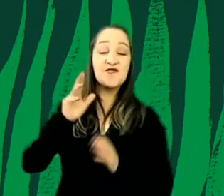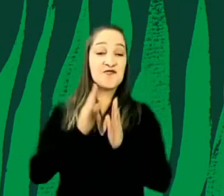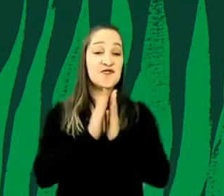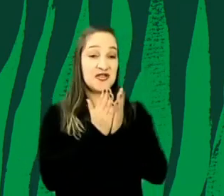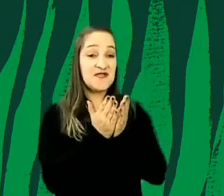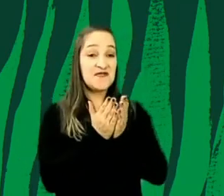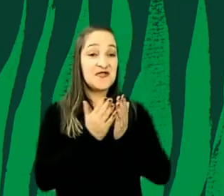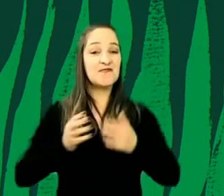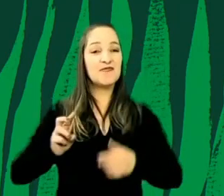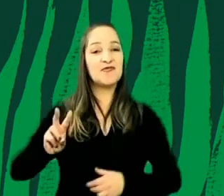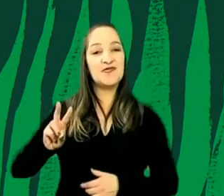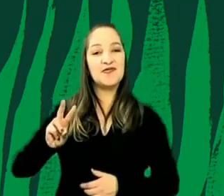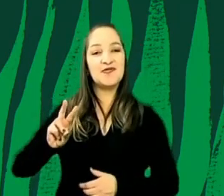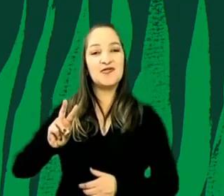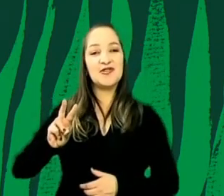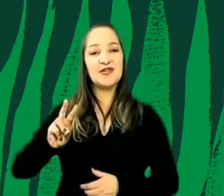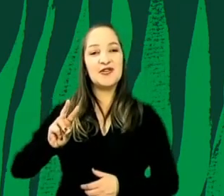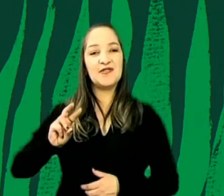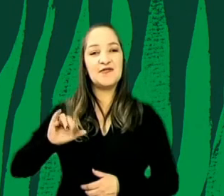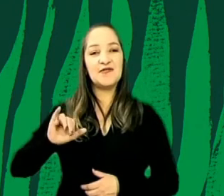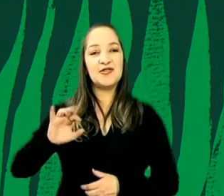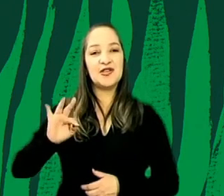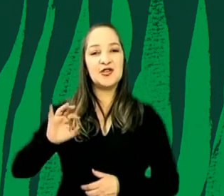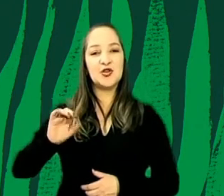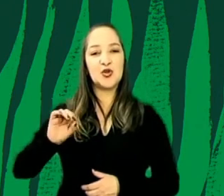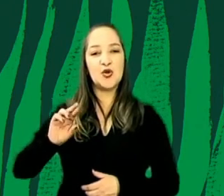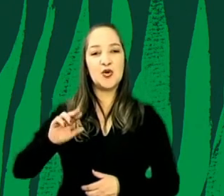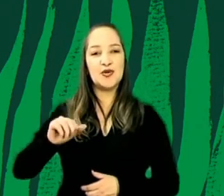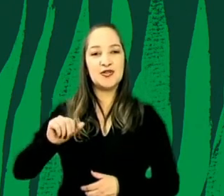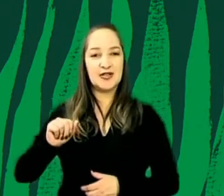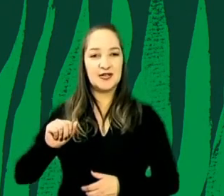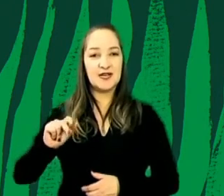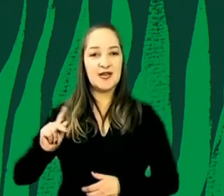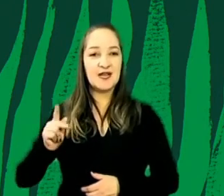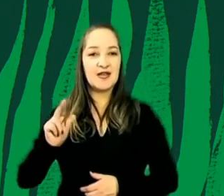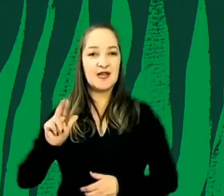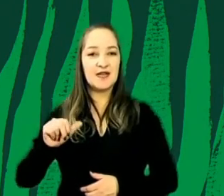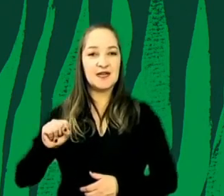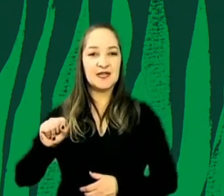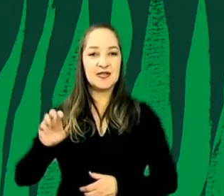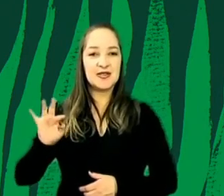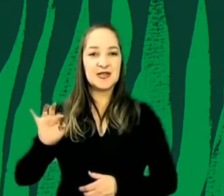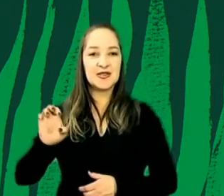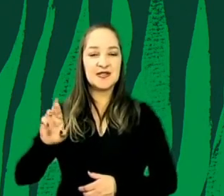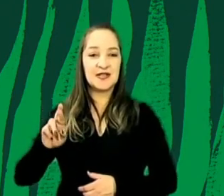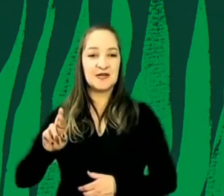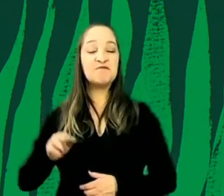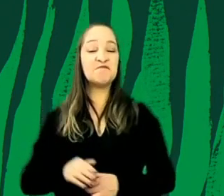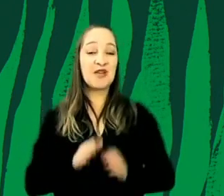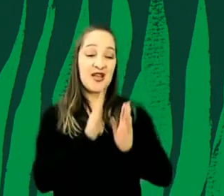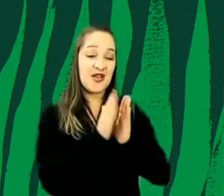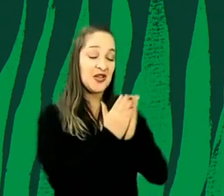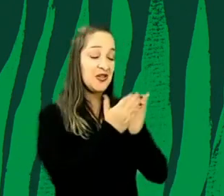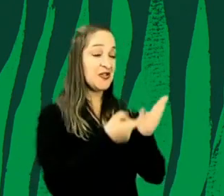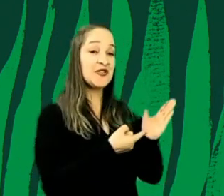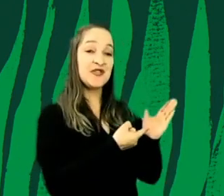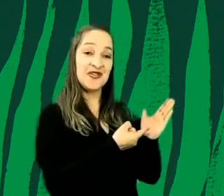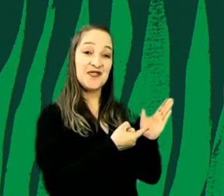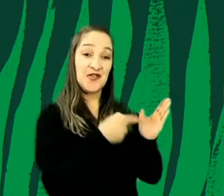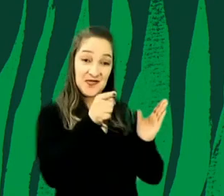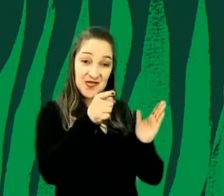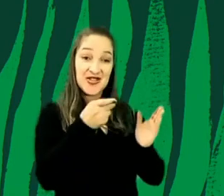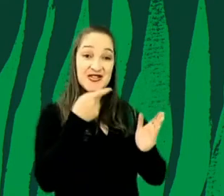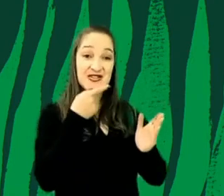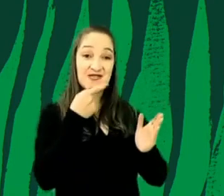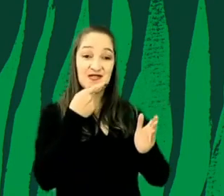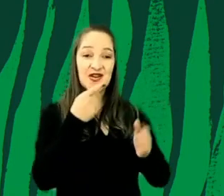Zora Huston's book, Your Eyes See God. On the cover of the book, there's a phrase of yours: there's no book more important than this,